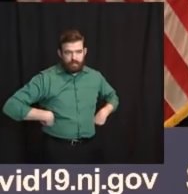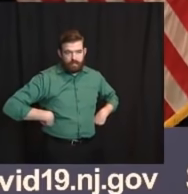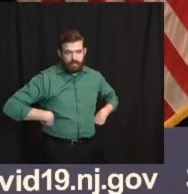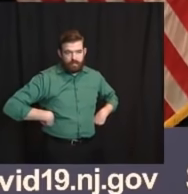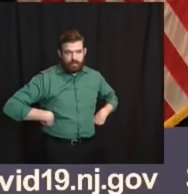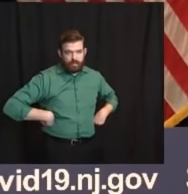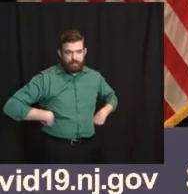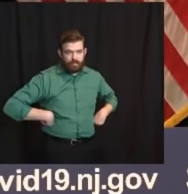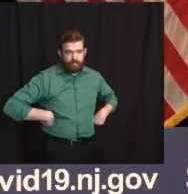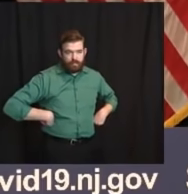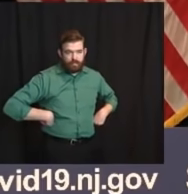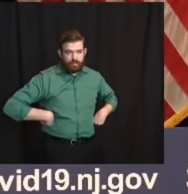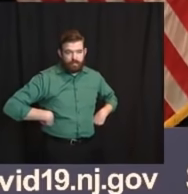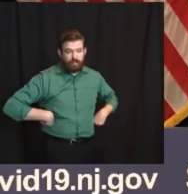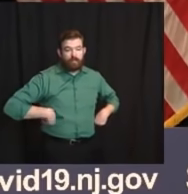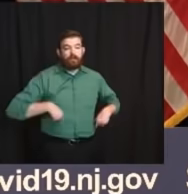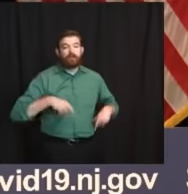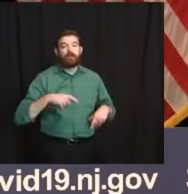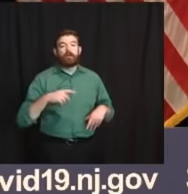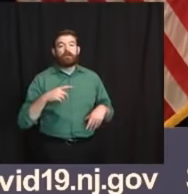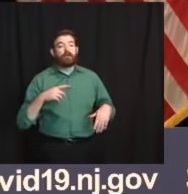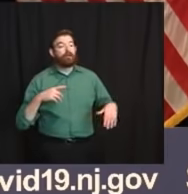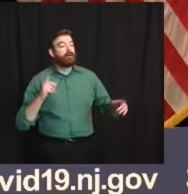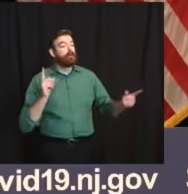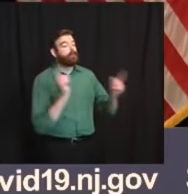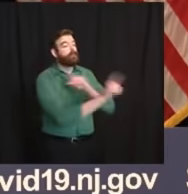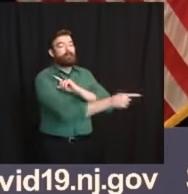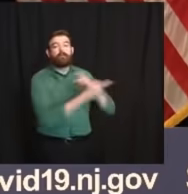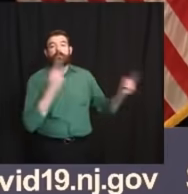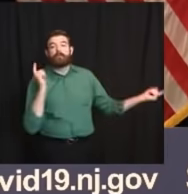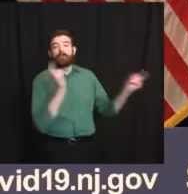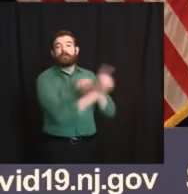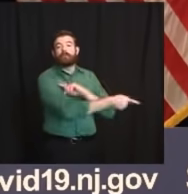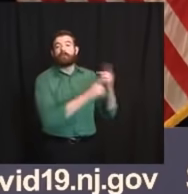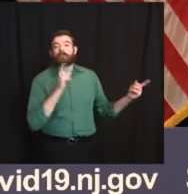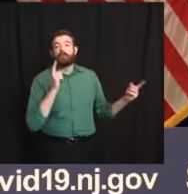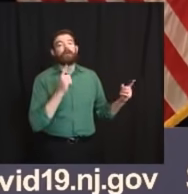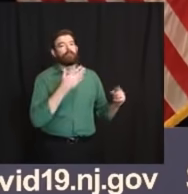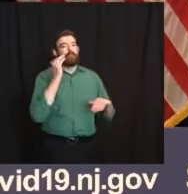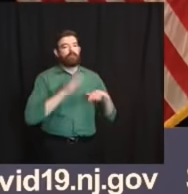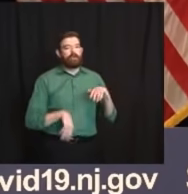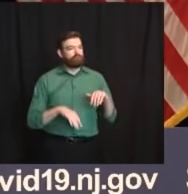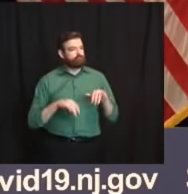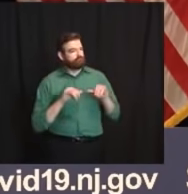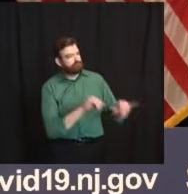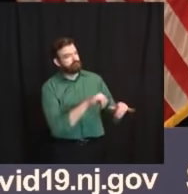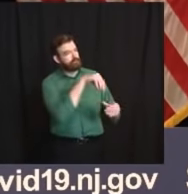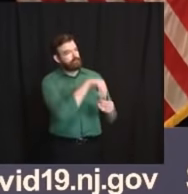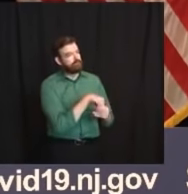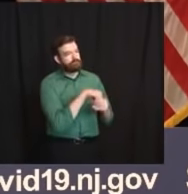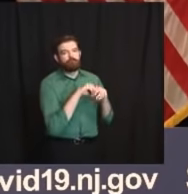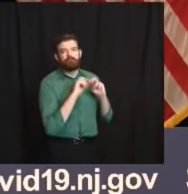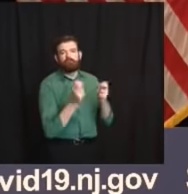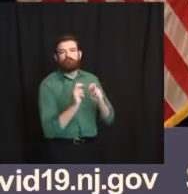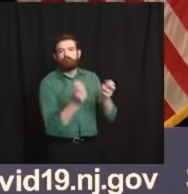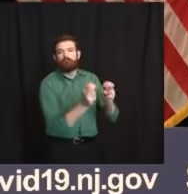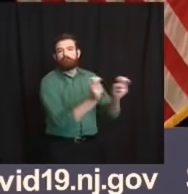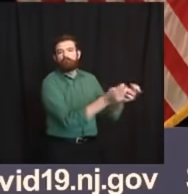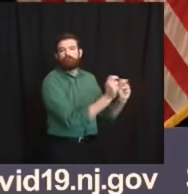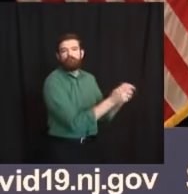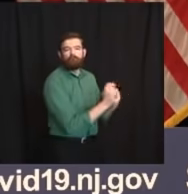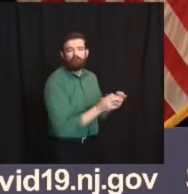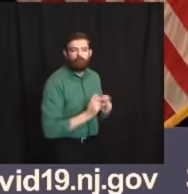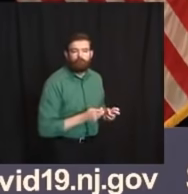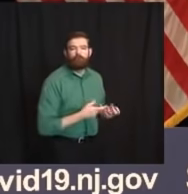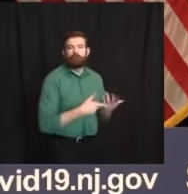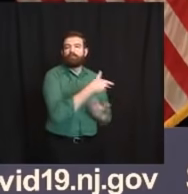So stuff that's outdoors is, if I get over my skis here epidemiologically, please bail me out, either of you, but